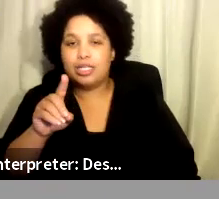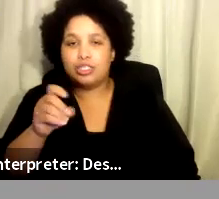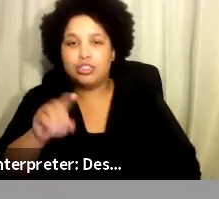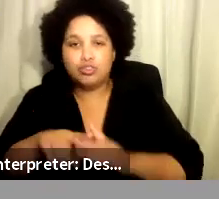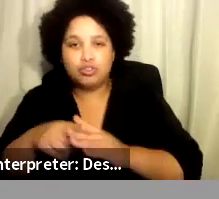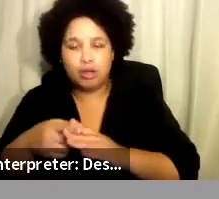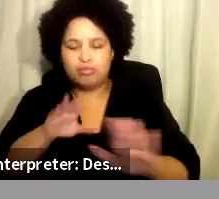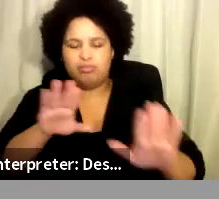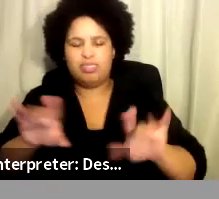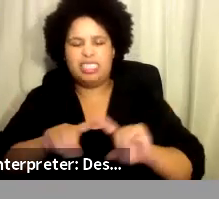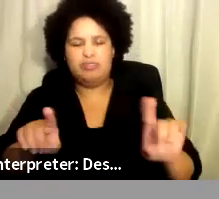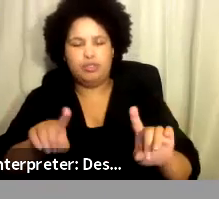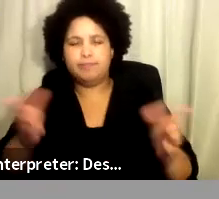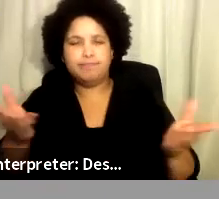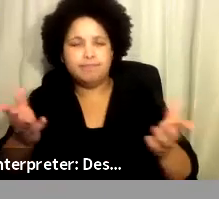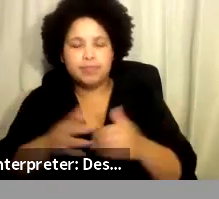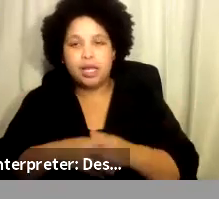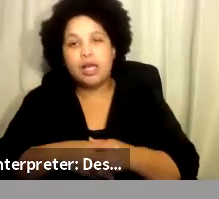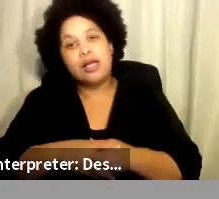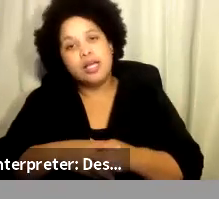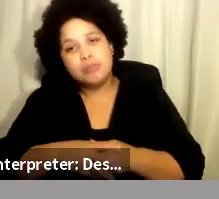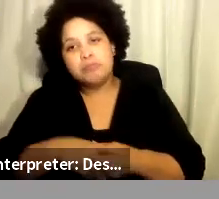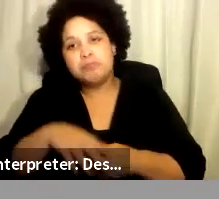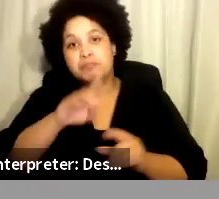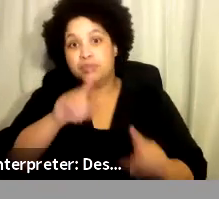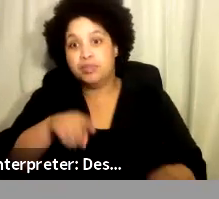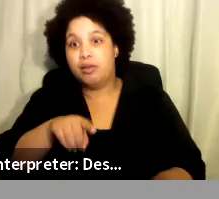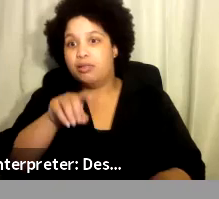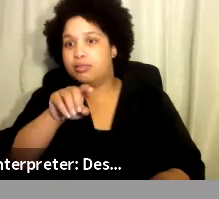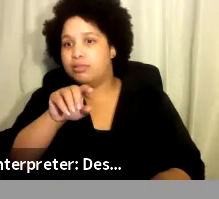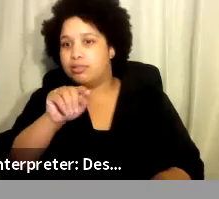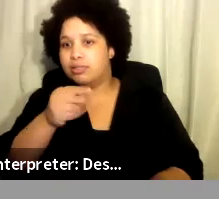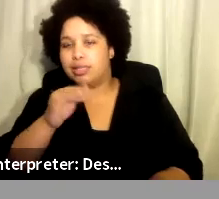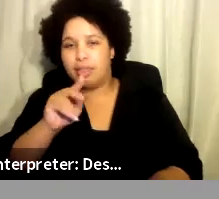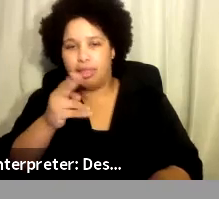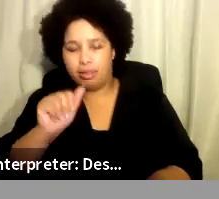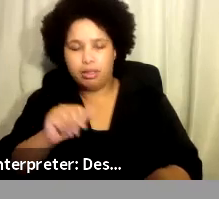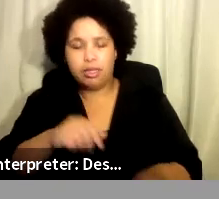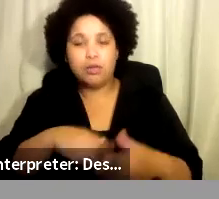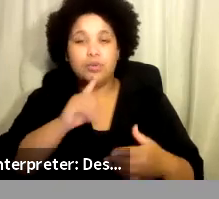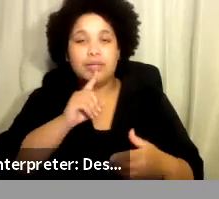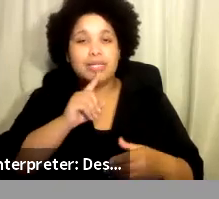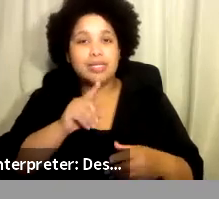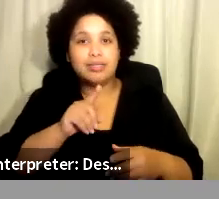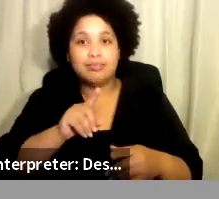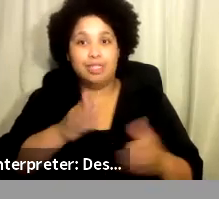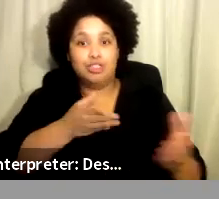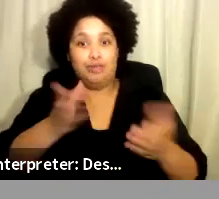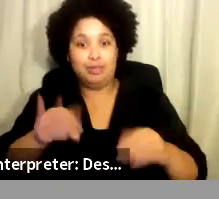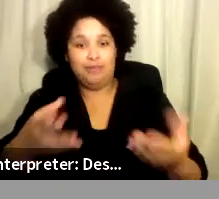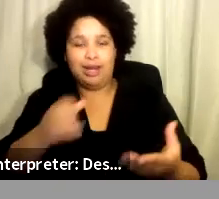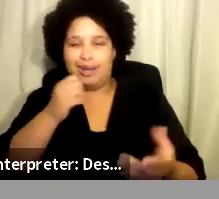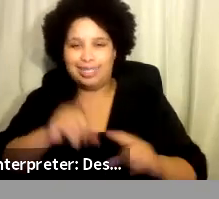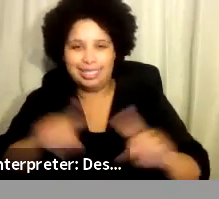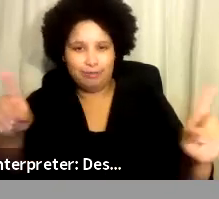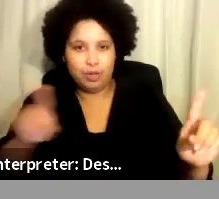Not a difference in terms of the services that are provided for students. The major difference is a couple of